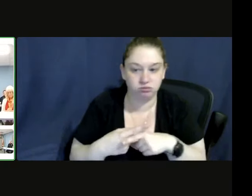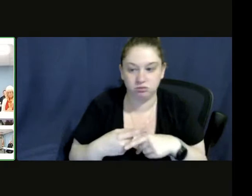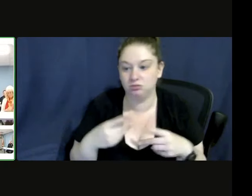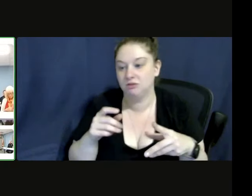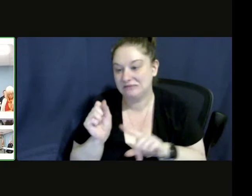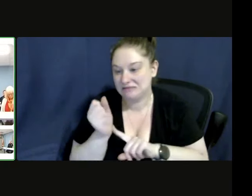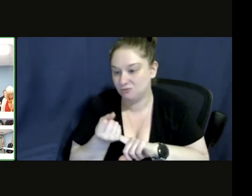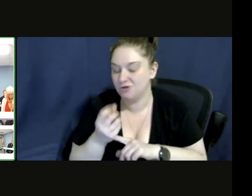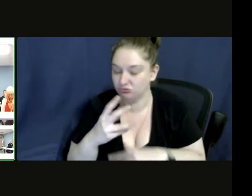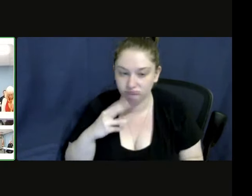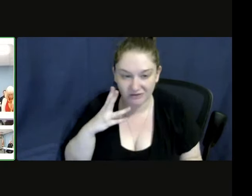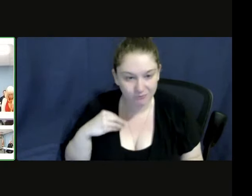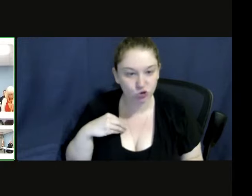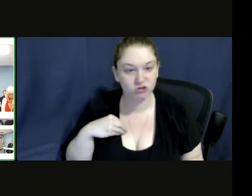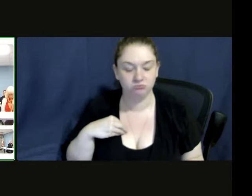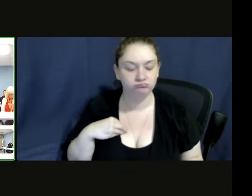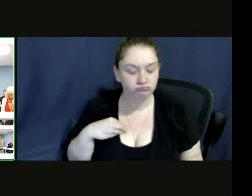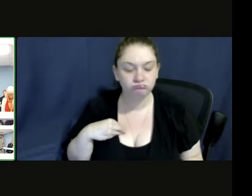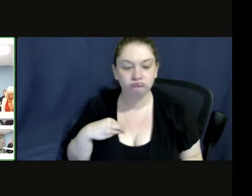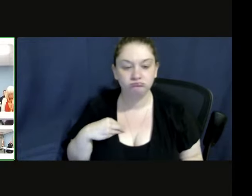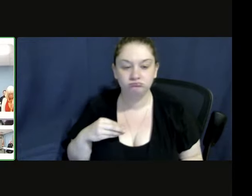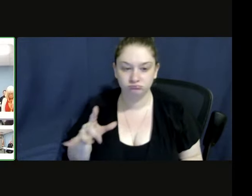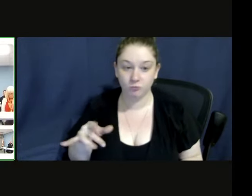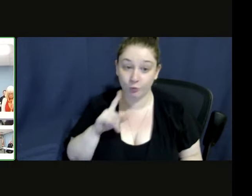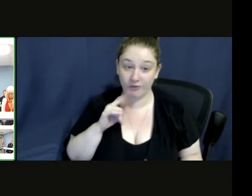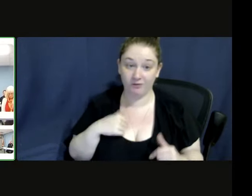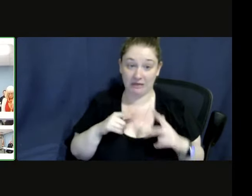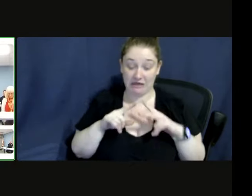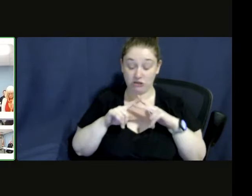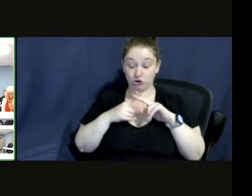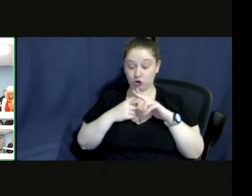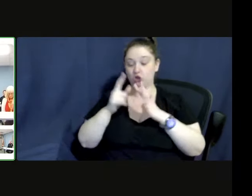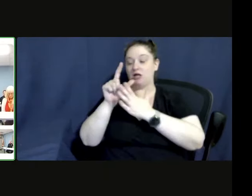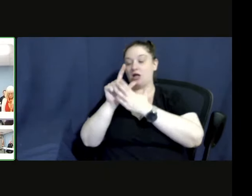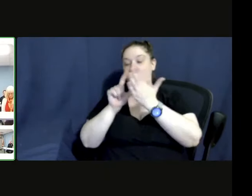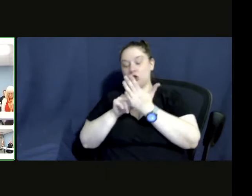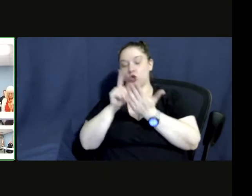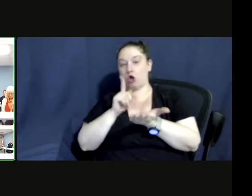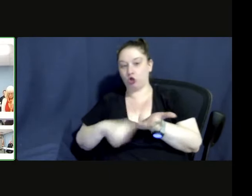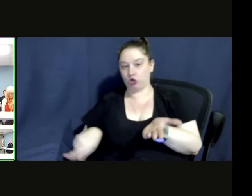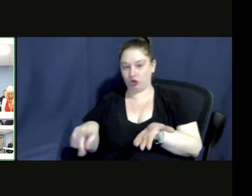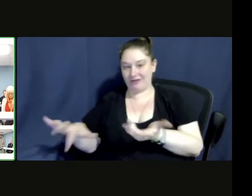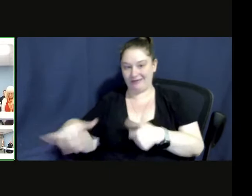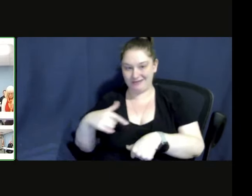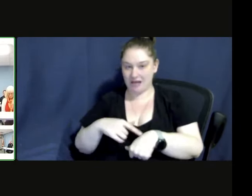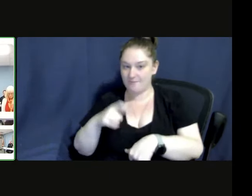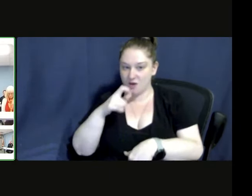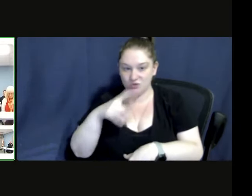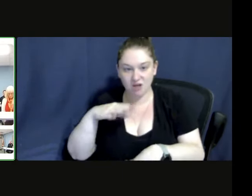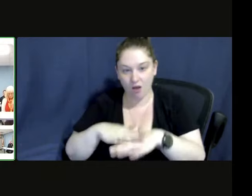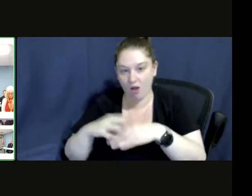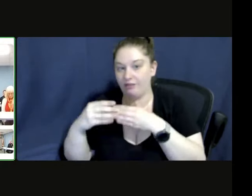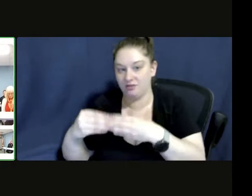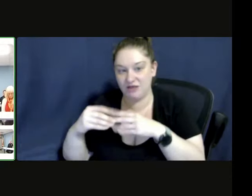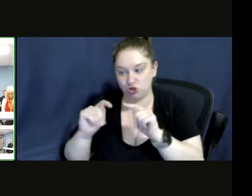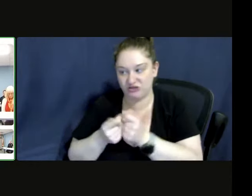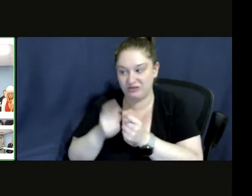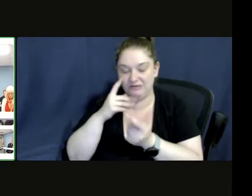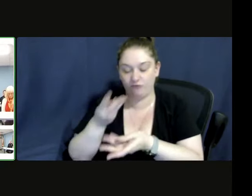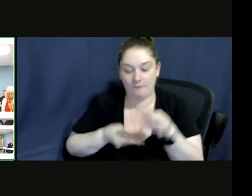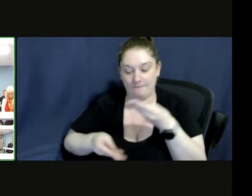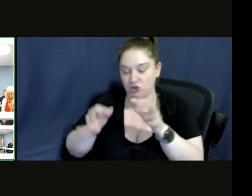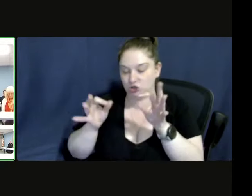And I was started out as a law clerk at the time, so I was not on the leadership team for budget